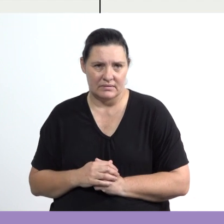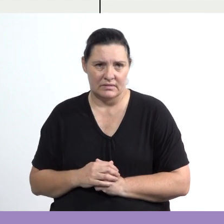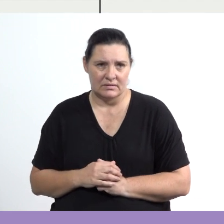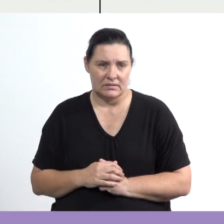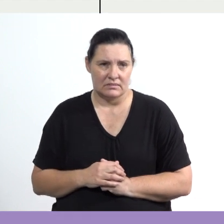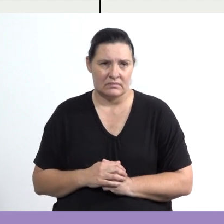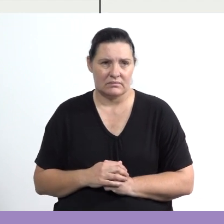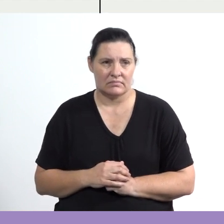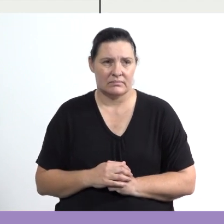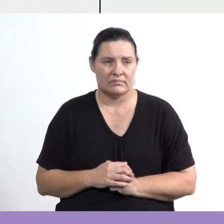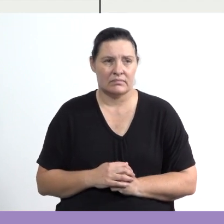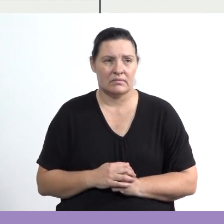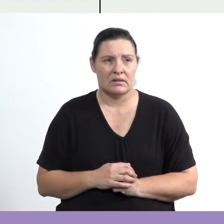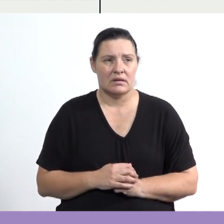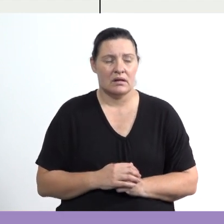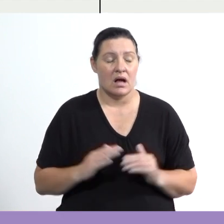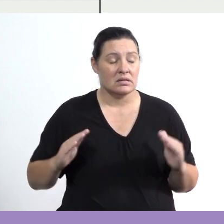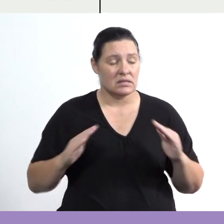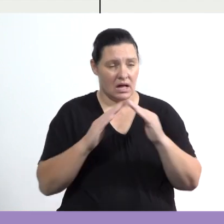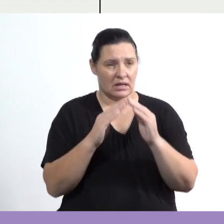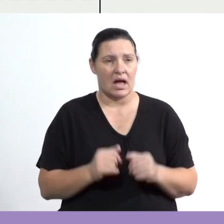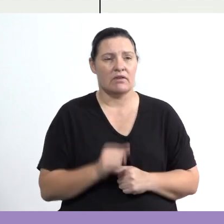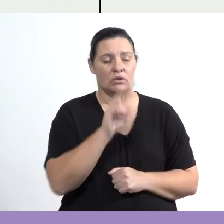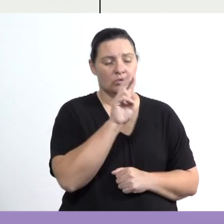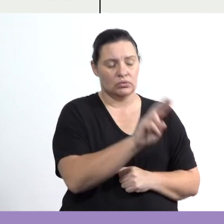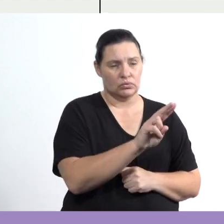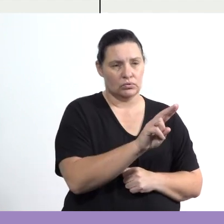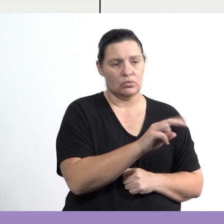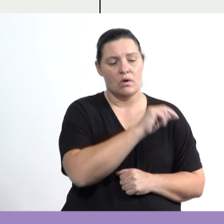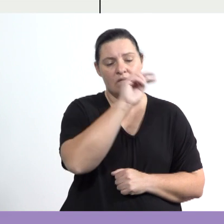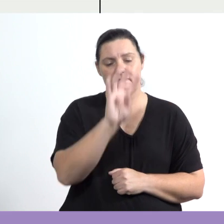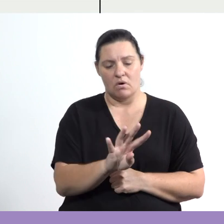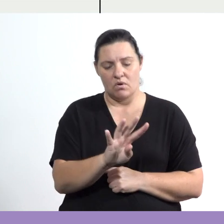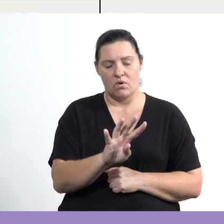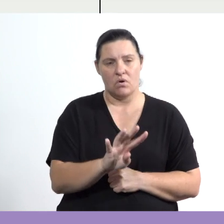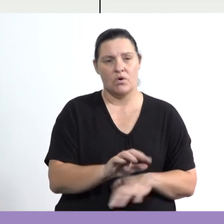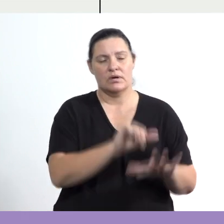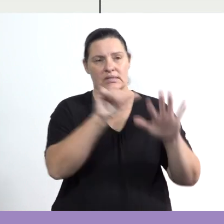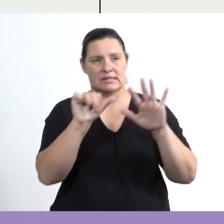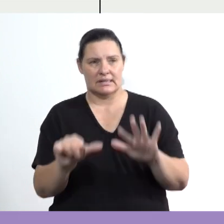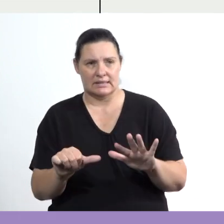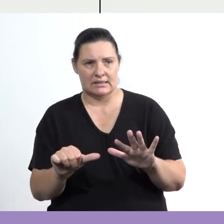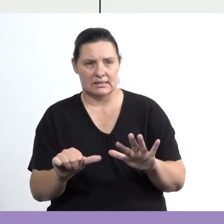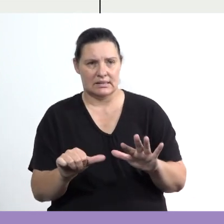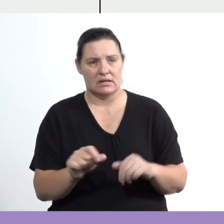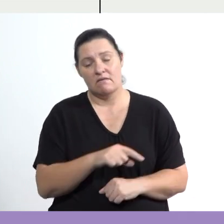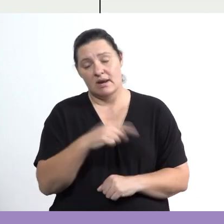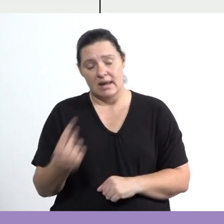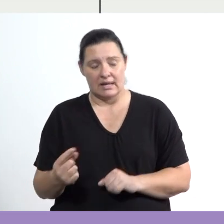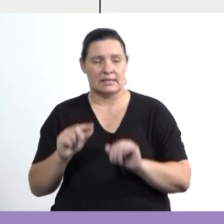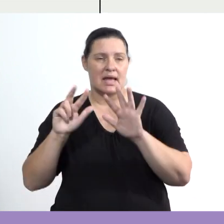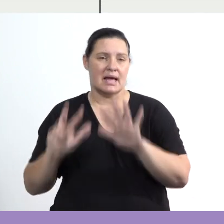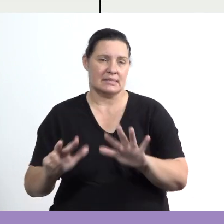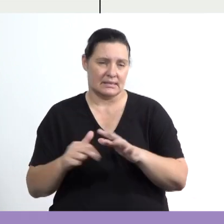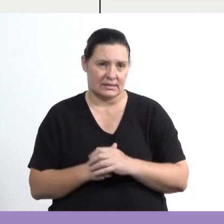to have 5 vertical sticks. And with the slanting, we had 2. And the next one we had 4, and the next one we